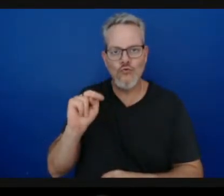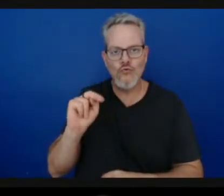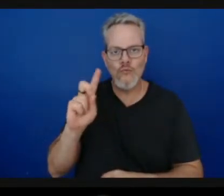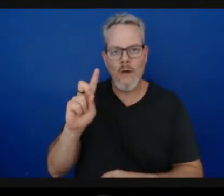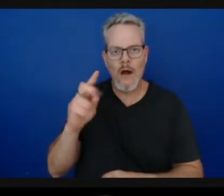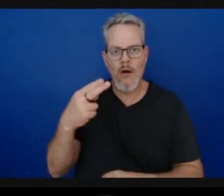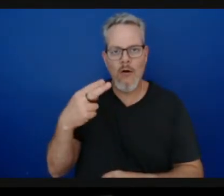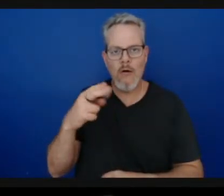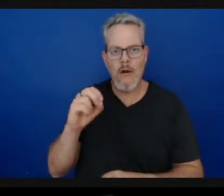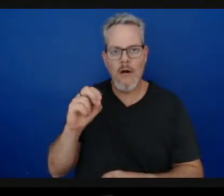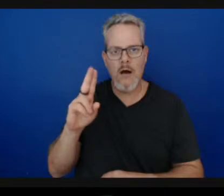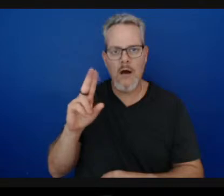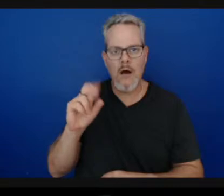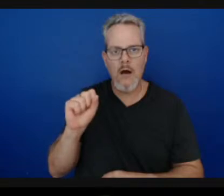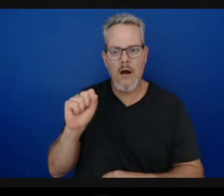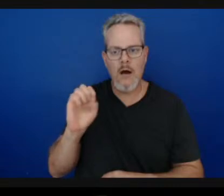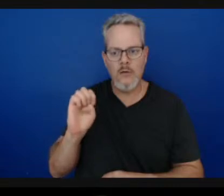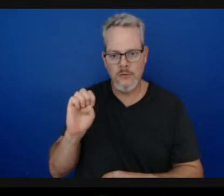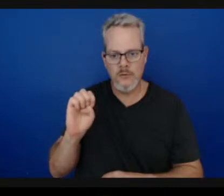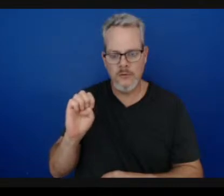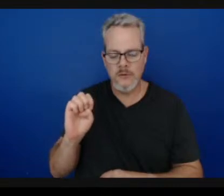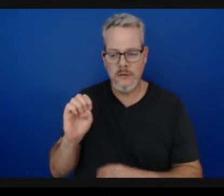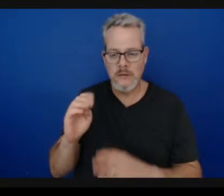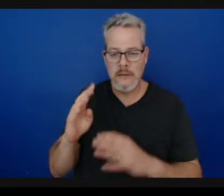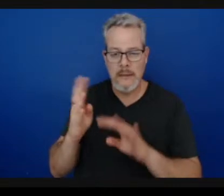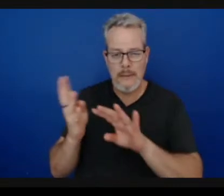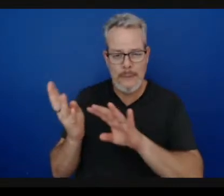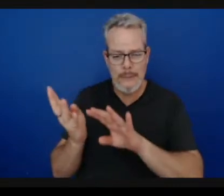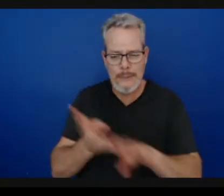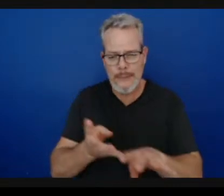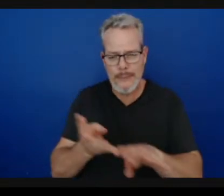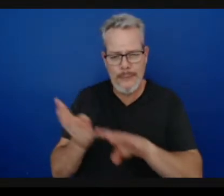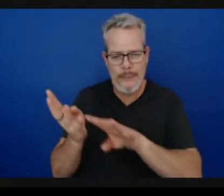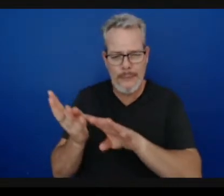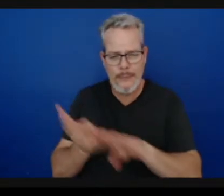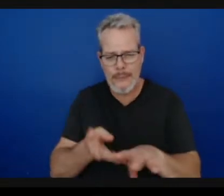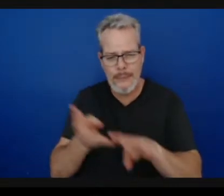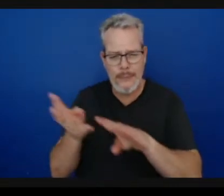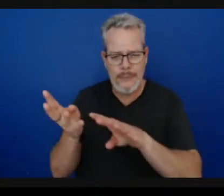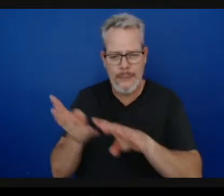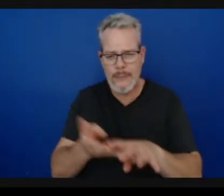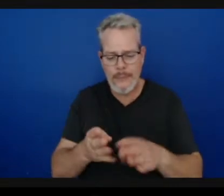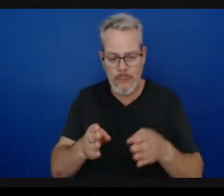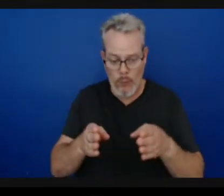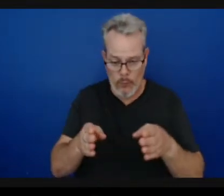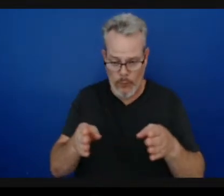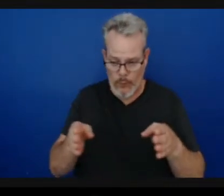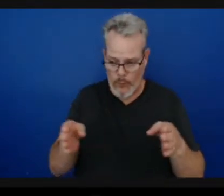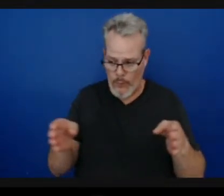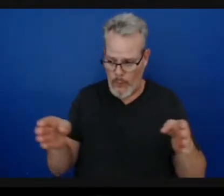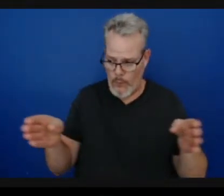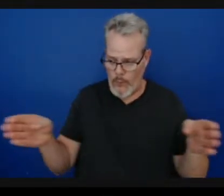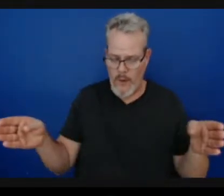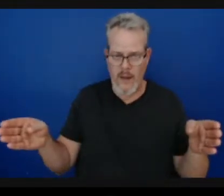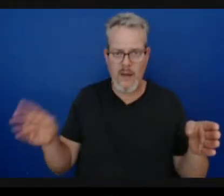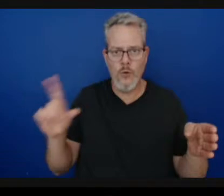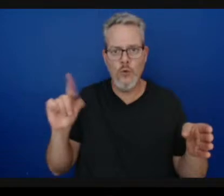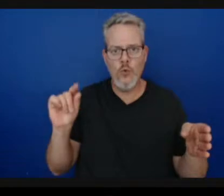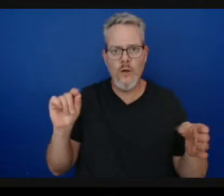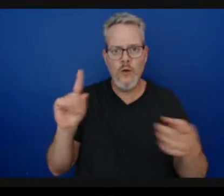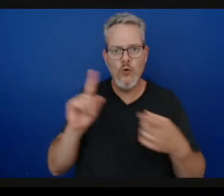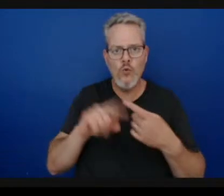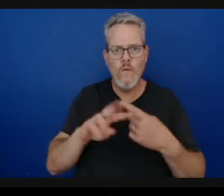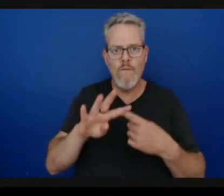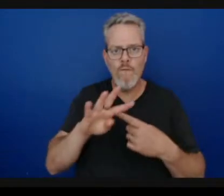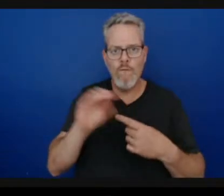The lava came down in channels approximately 20 to 40 feet in width and from 2 feet to